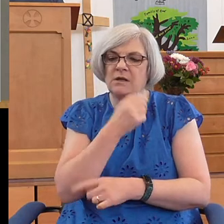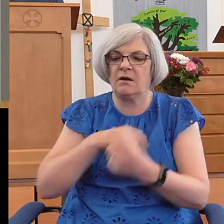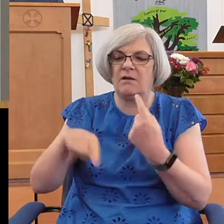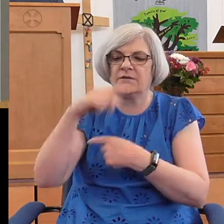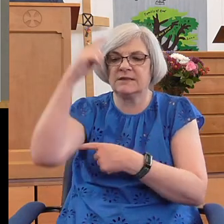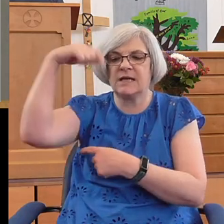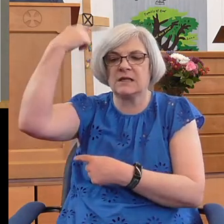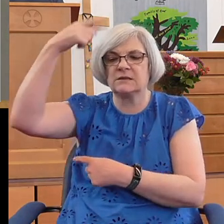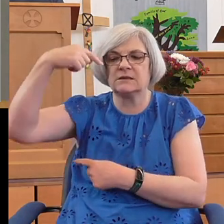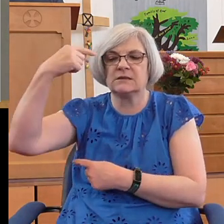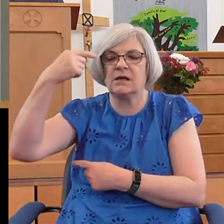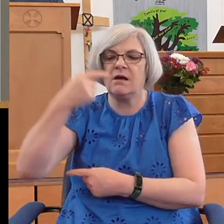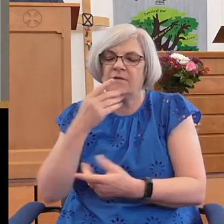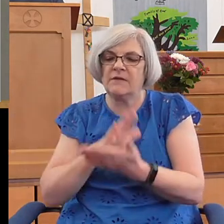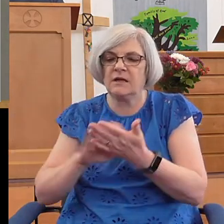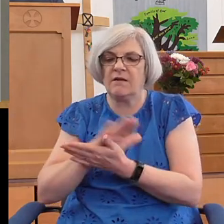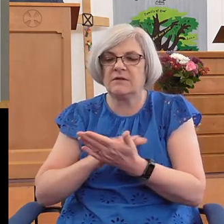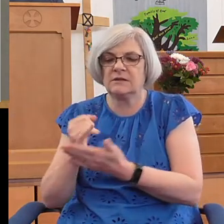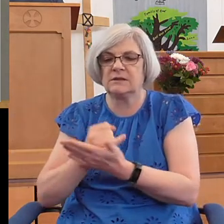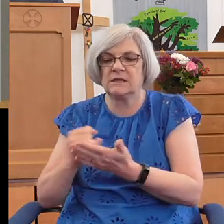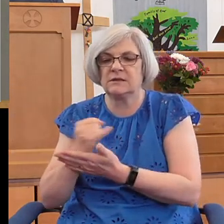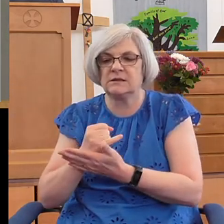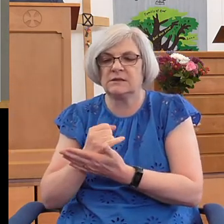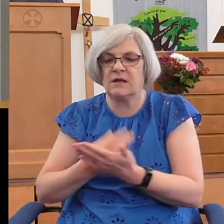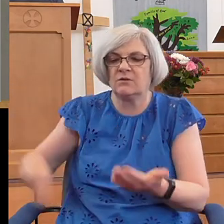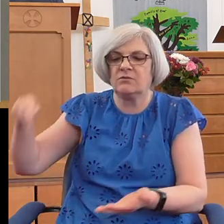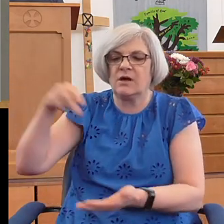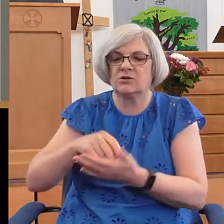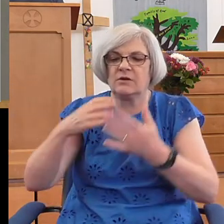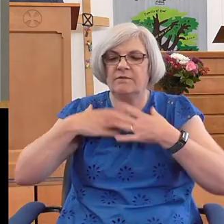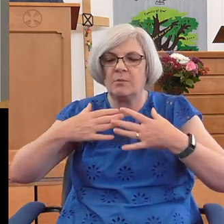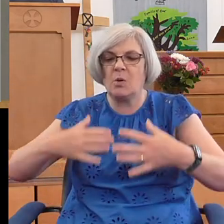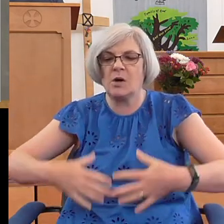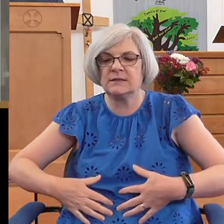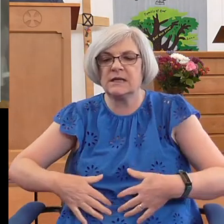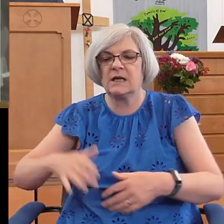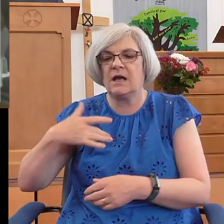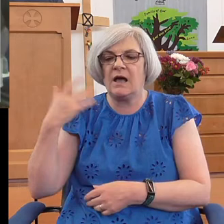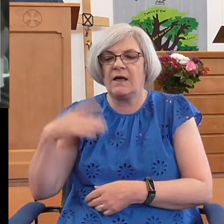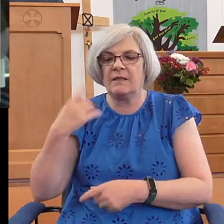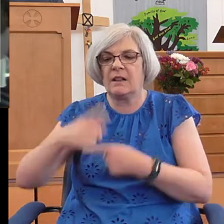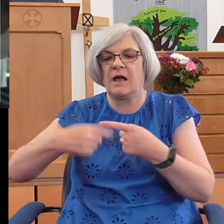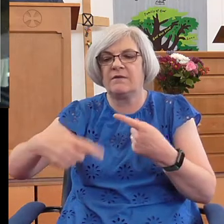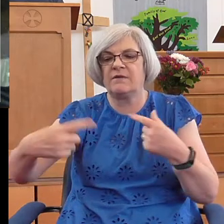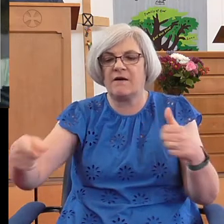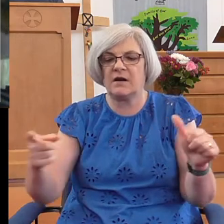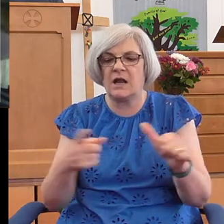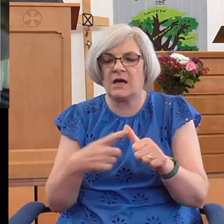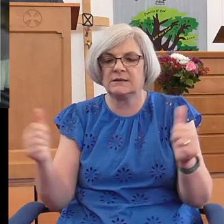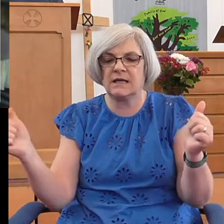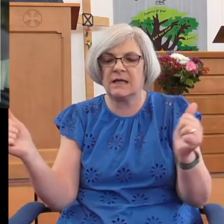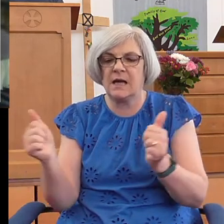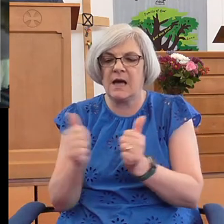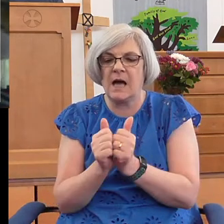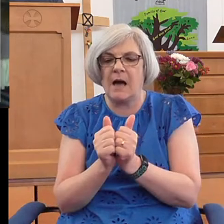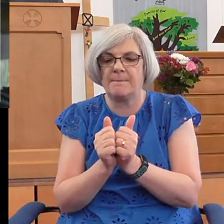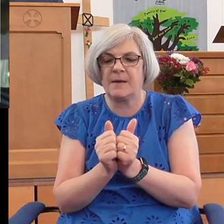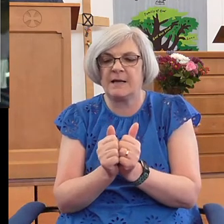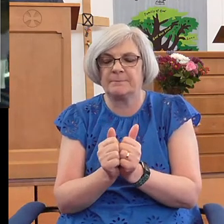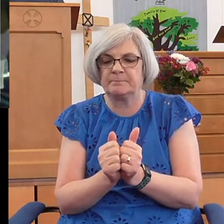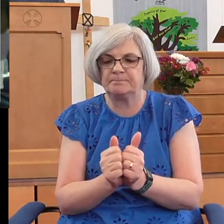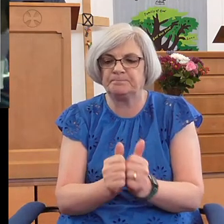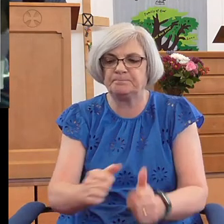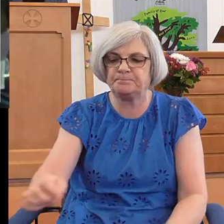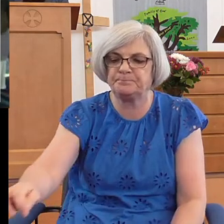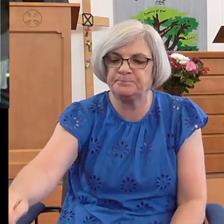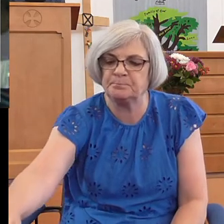of saints, the forgiveness of sins, the resurrection of the body, and the life everlasting.